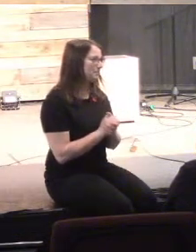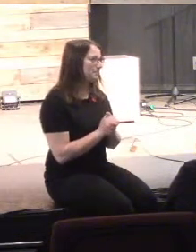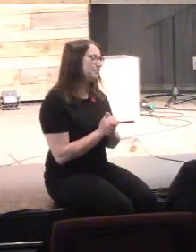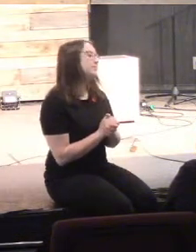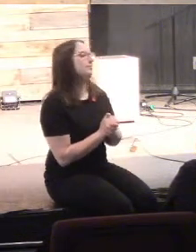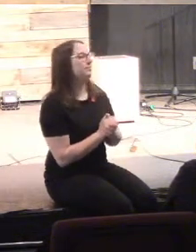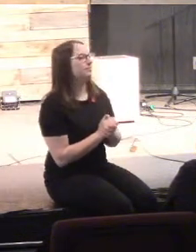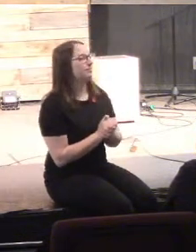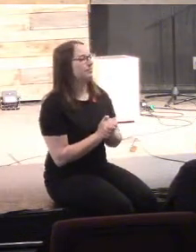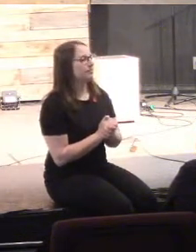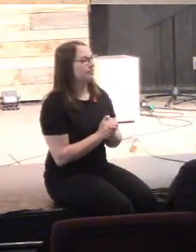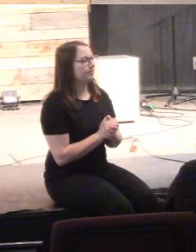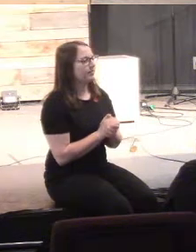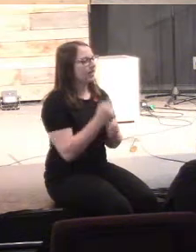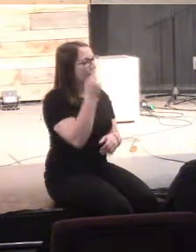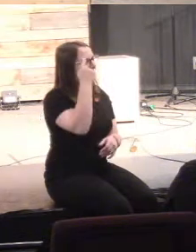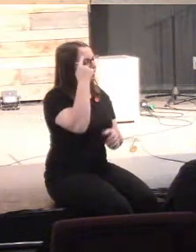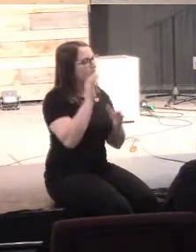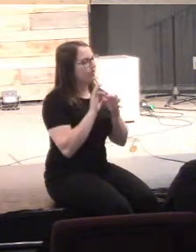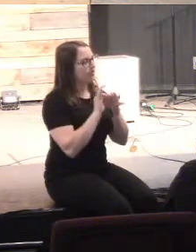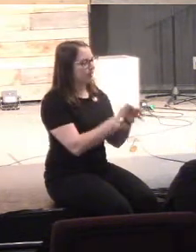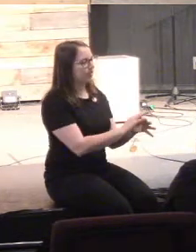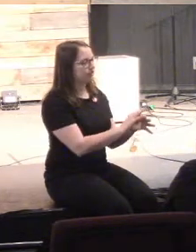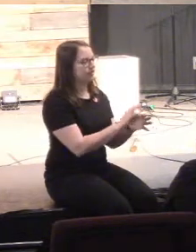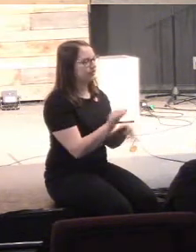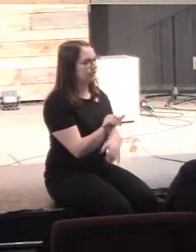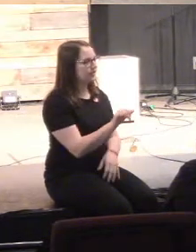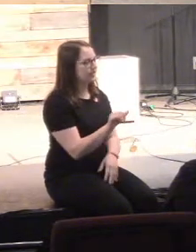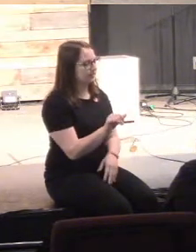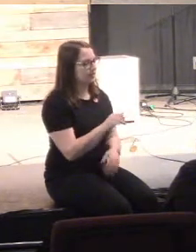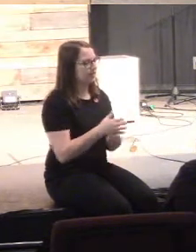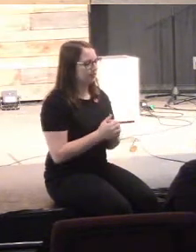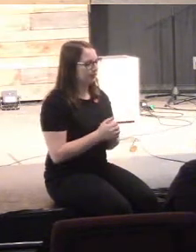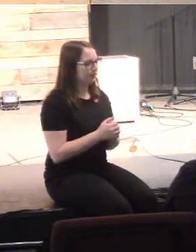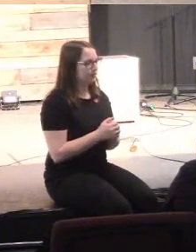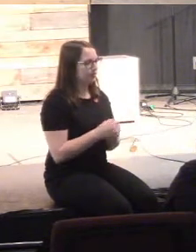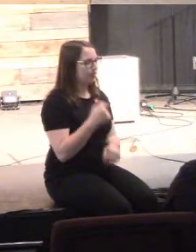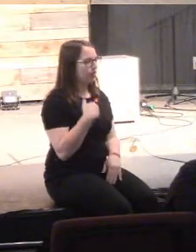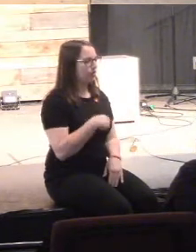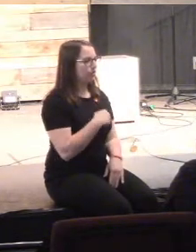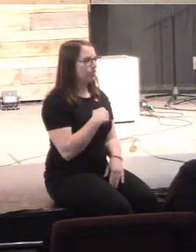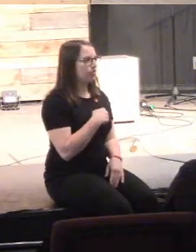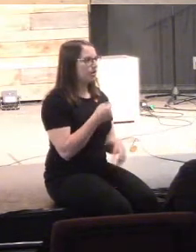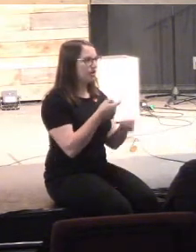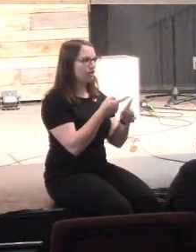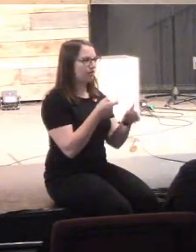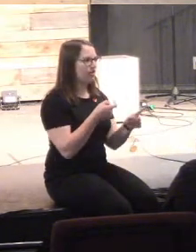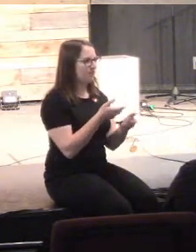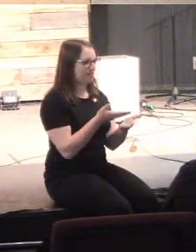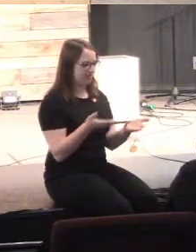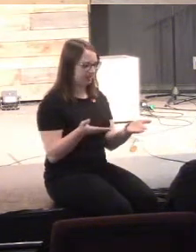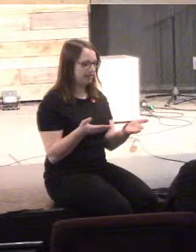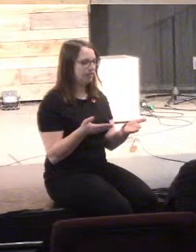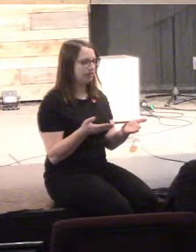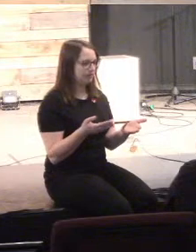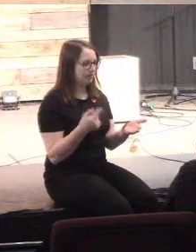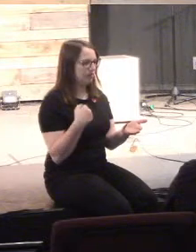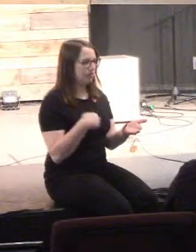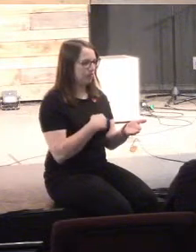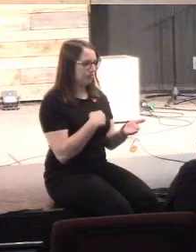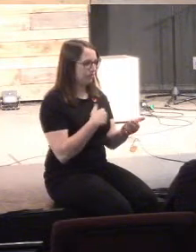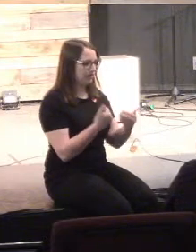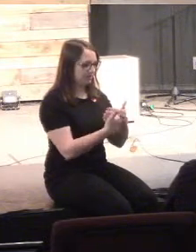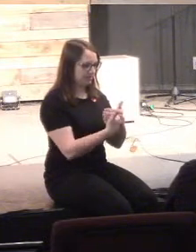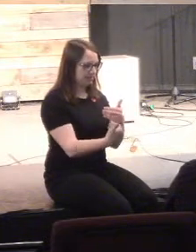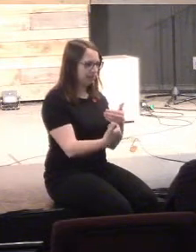And I think the correlation is the same. We've been delivered from things. We have been pardoned from